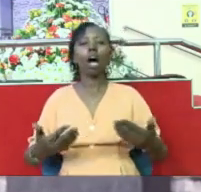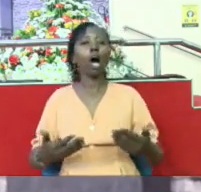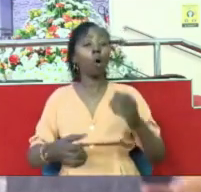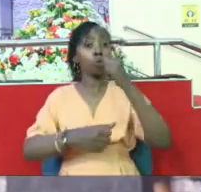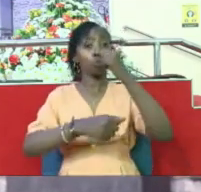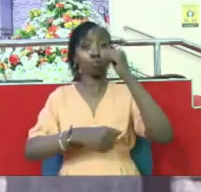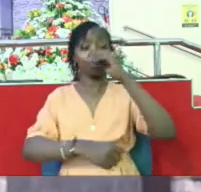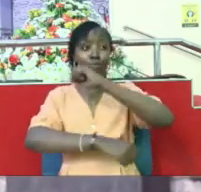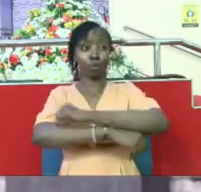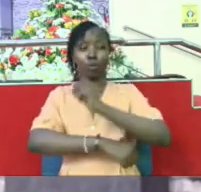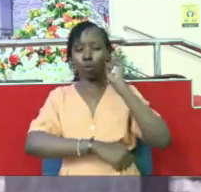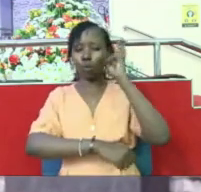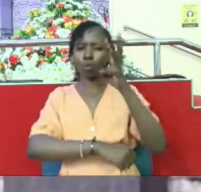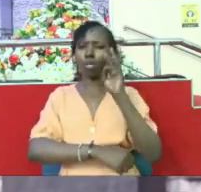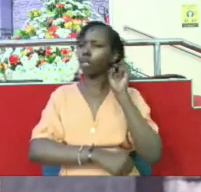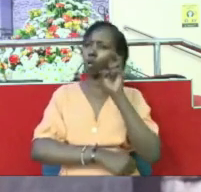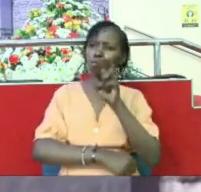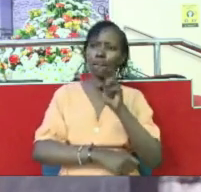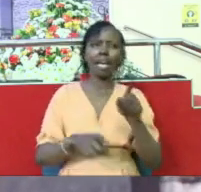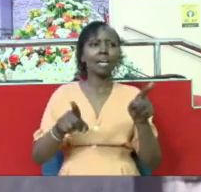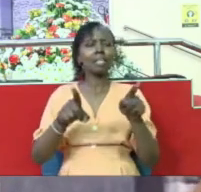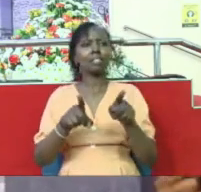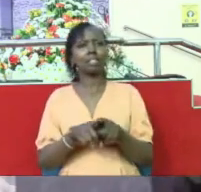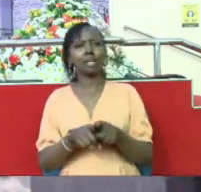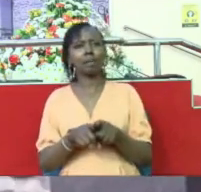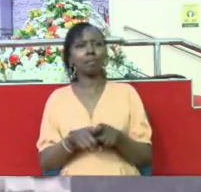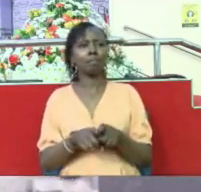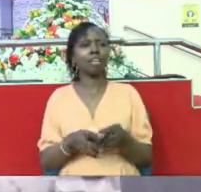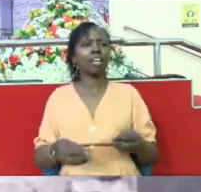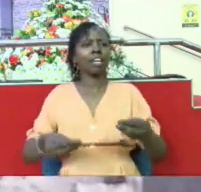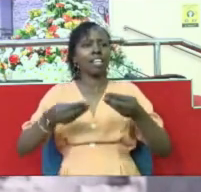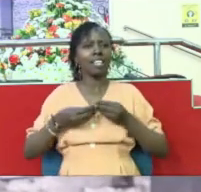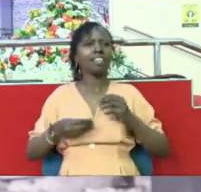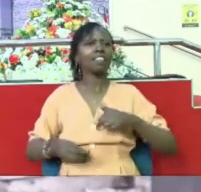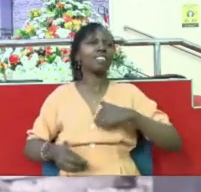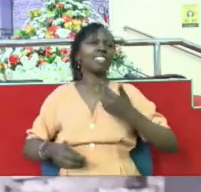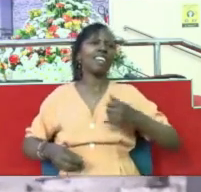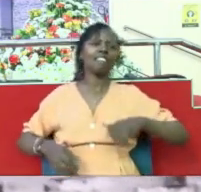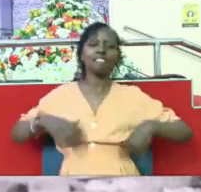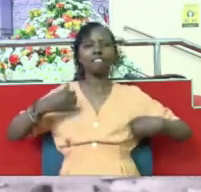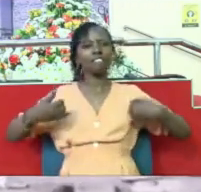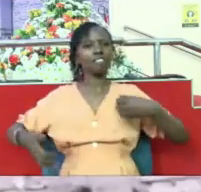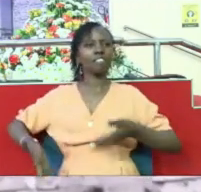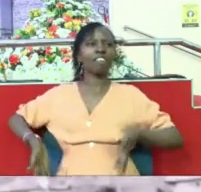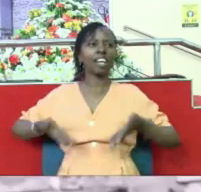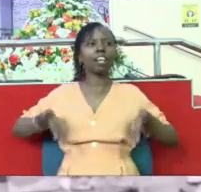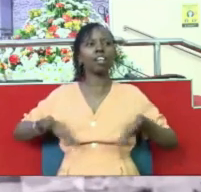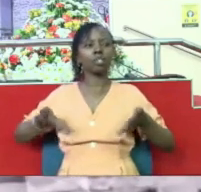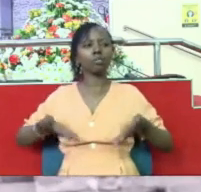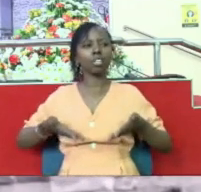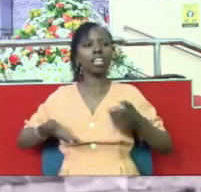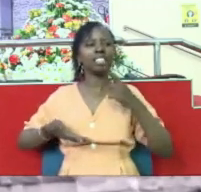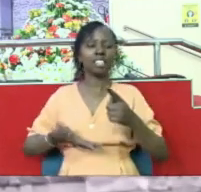like. Ambavyo inavoka. And then go priding yourself. Alafu enda ukijitia moyo. Hii. Na ukifurahia. Ni yetu. Ukisema ni yetu. Hata